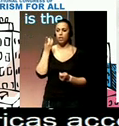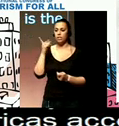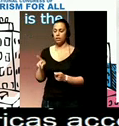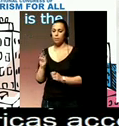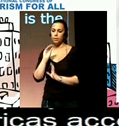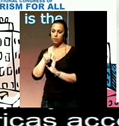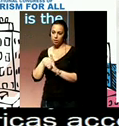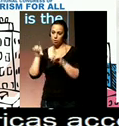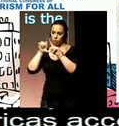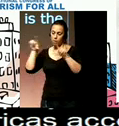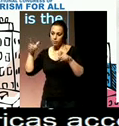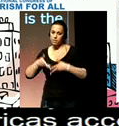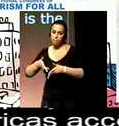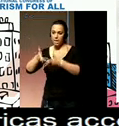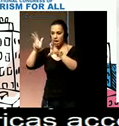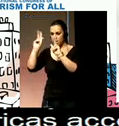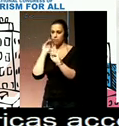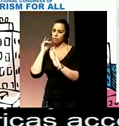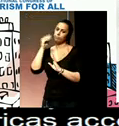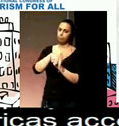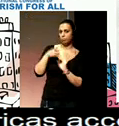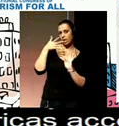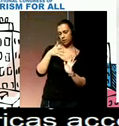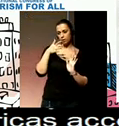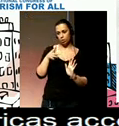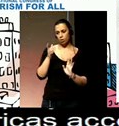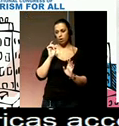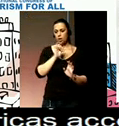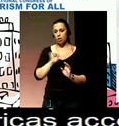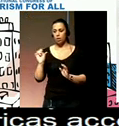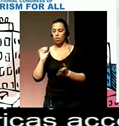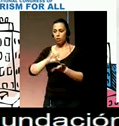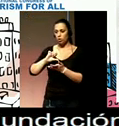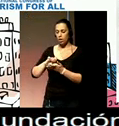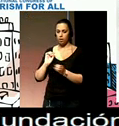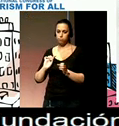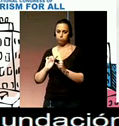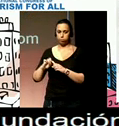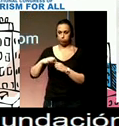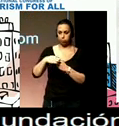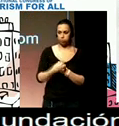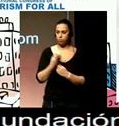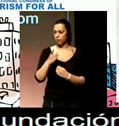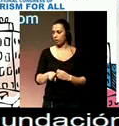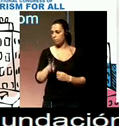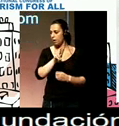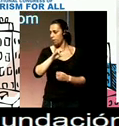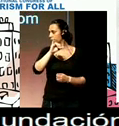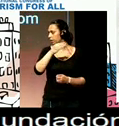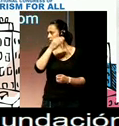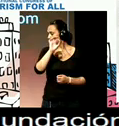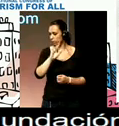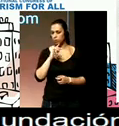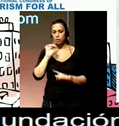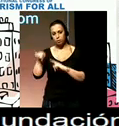which has been coordinated from ONCE Foundation, and from the beginning many different cities have been working